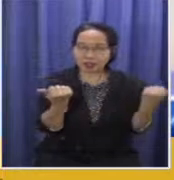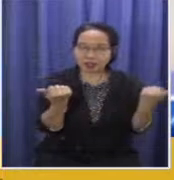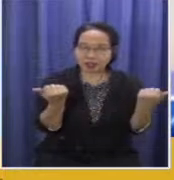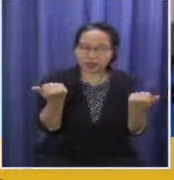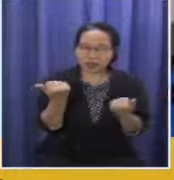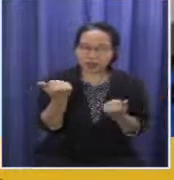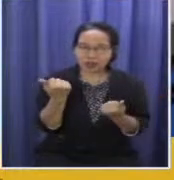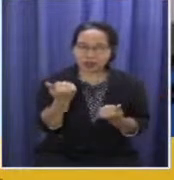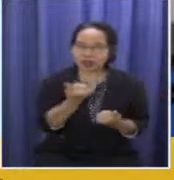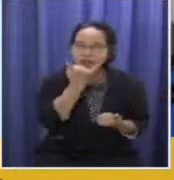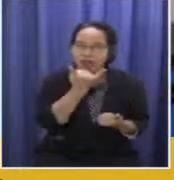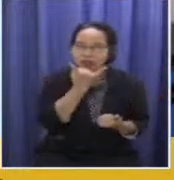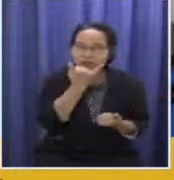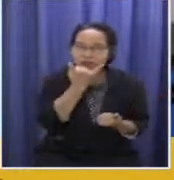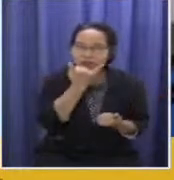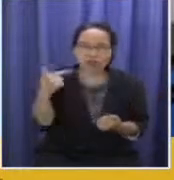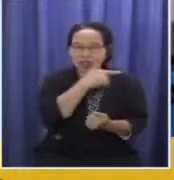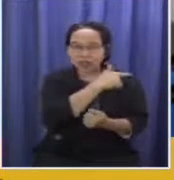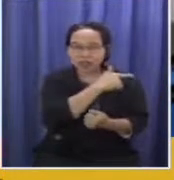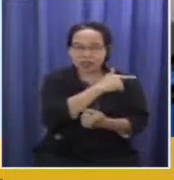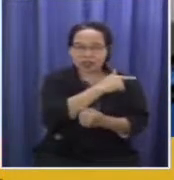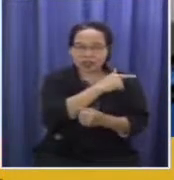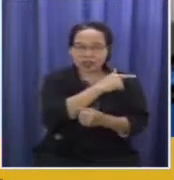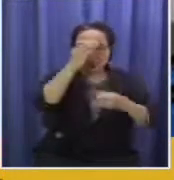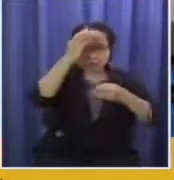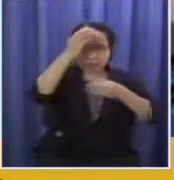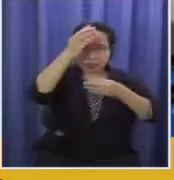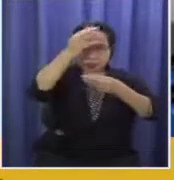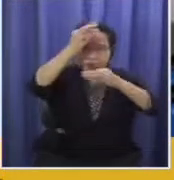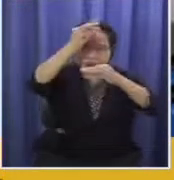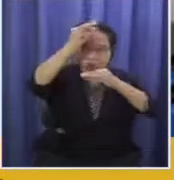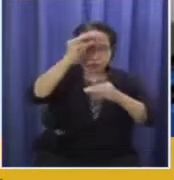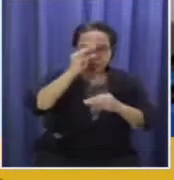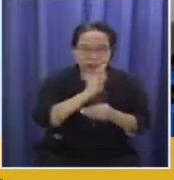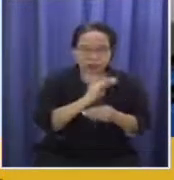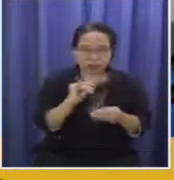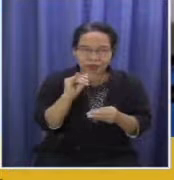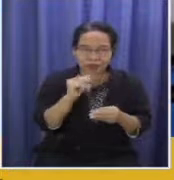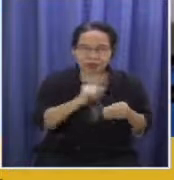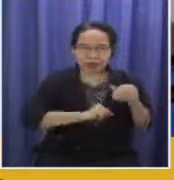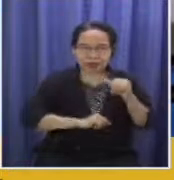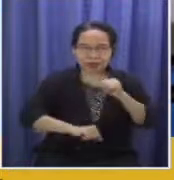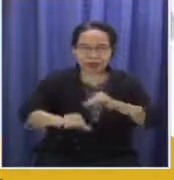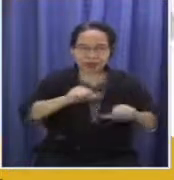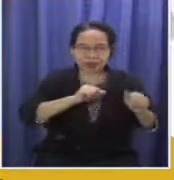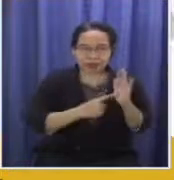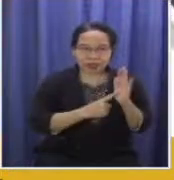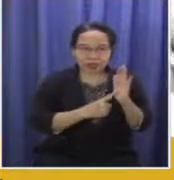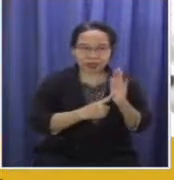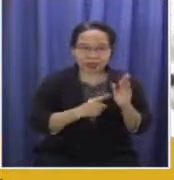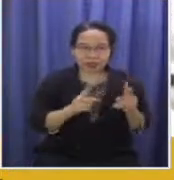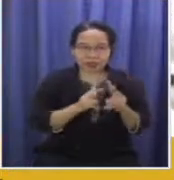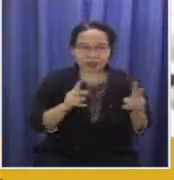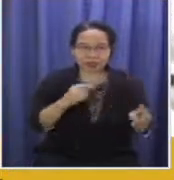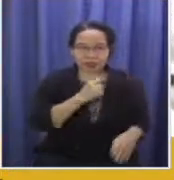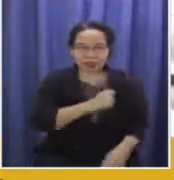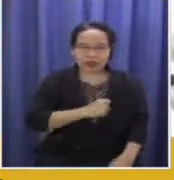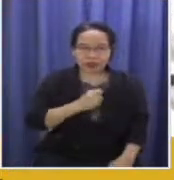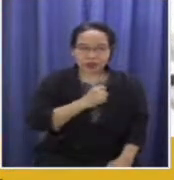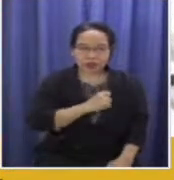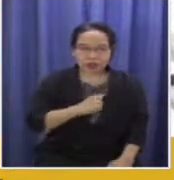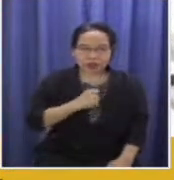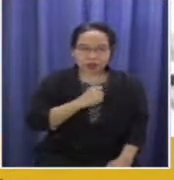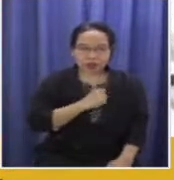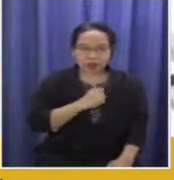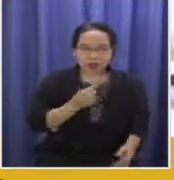is grossly a lie and misinformation by some science shows. I'm very sorry for this.